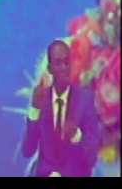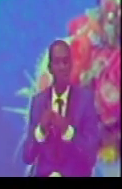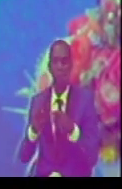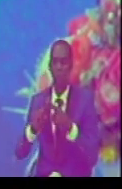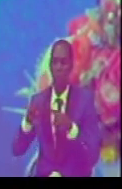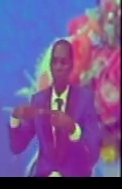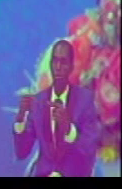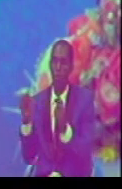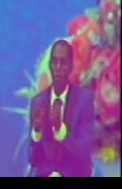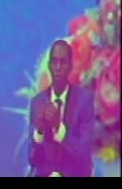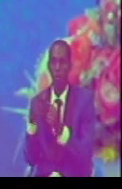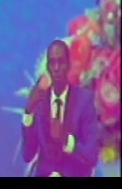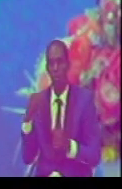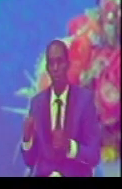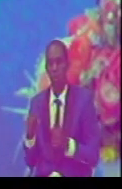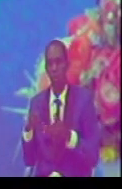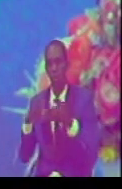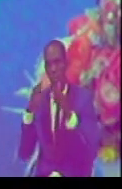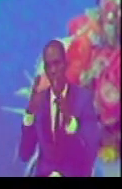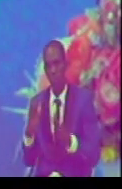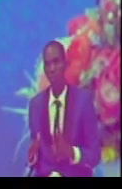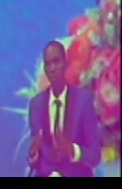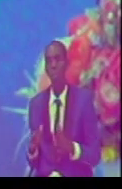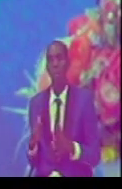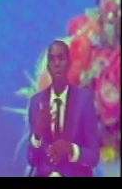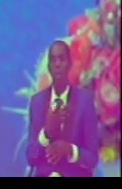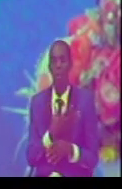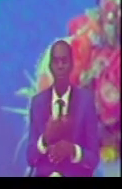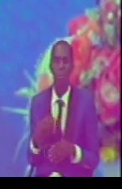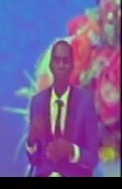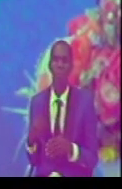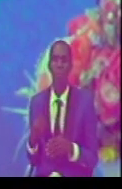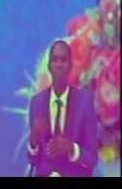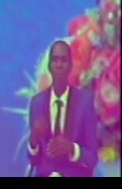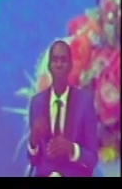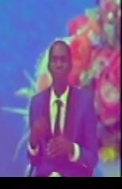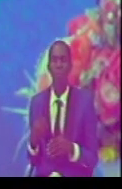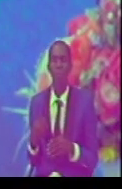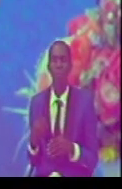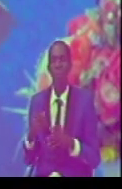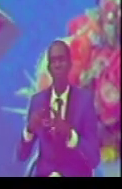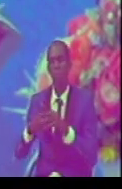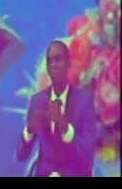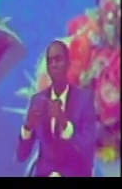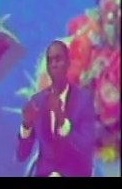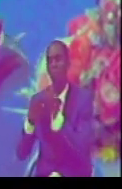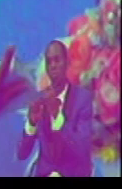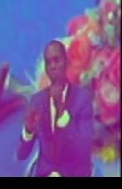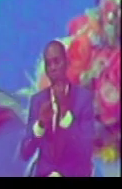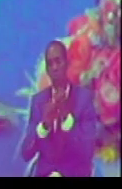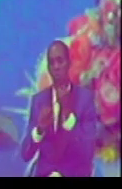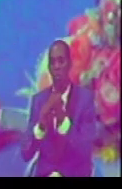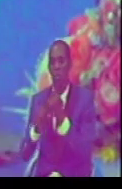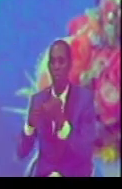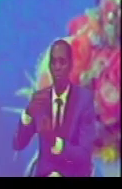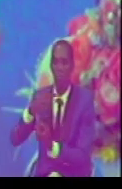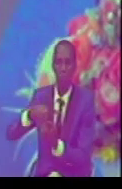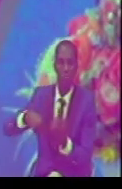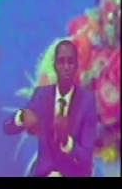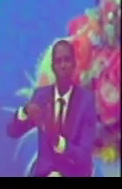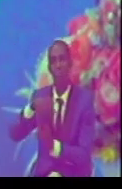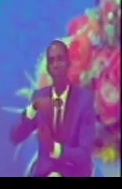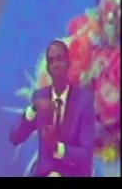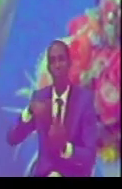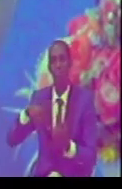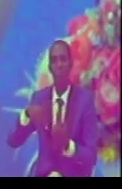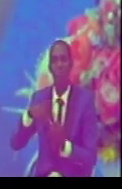assistance. And I told her I'll go with her. So that Wednesday, we agreed to meet from White House. We you know, started publicizing, went